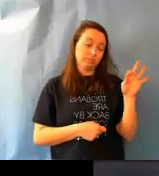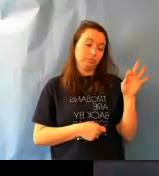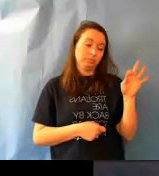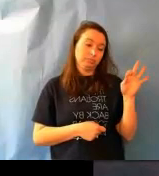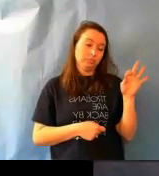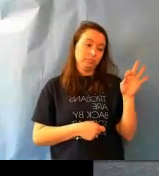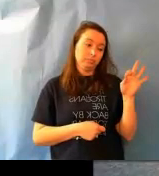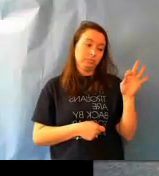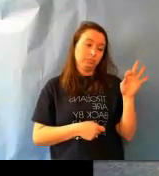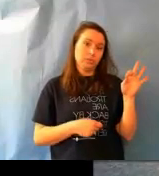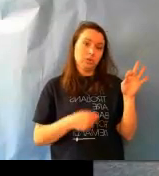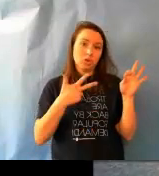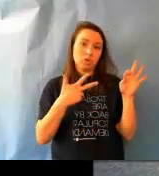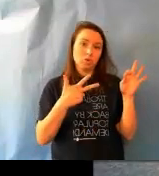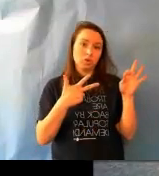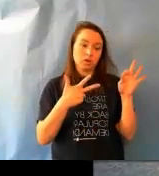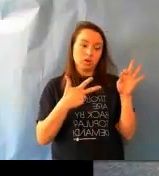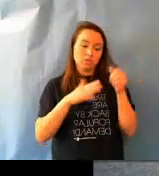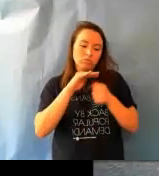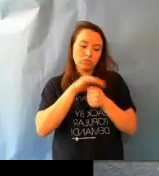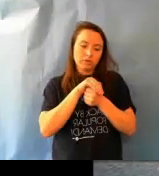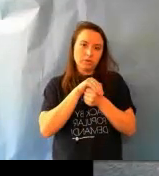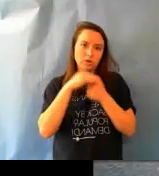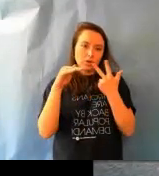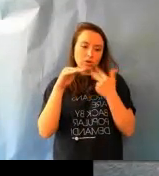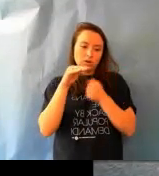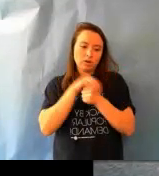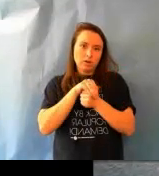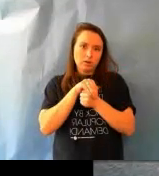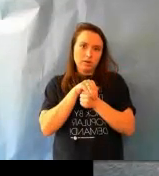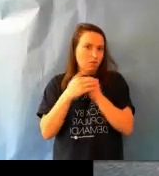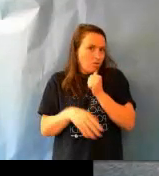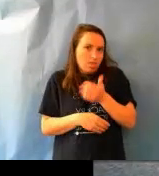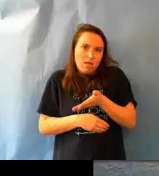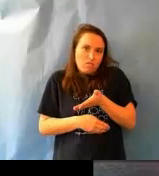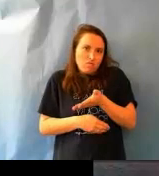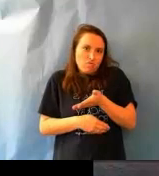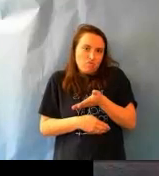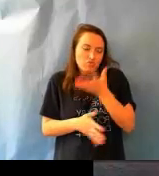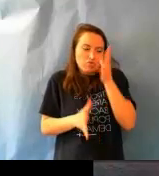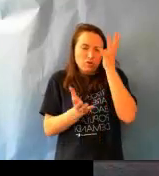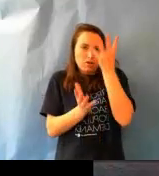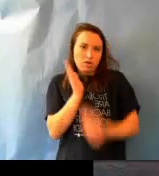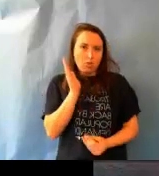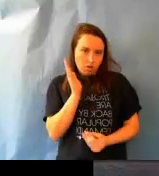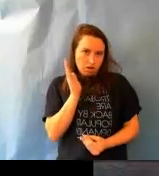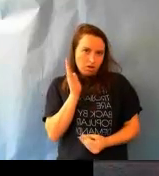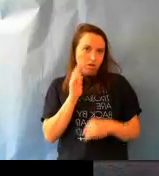and 3 of them she can't see. So if we can't see them, it's like they're not there. So we're going to take them